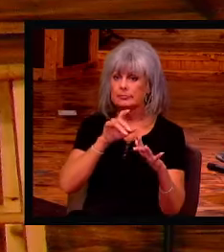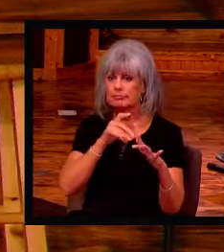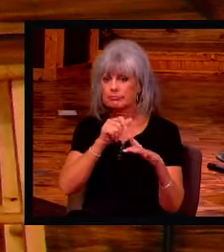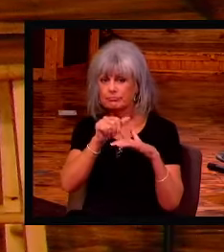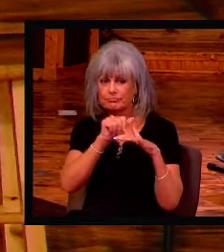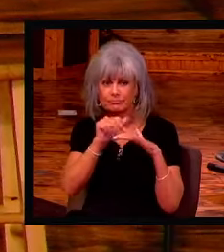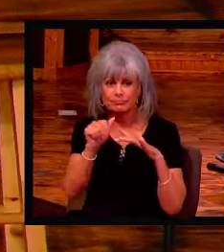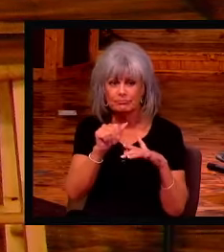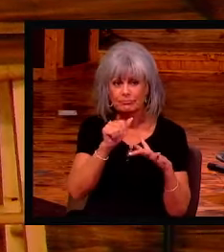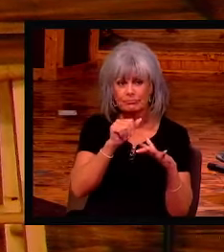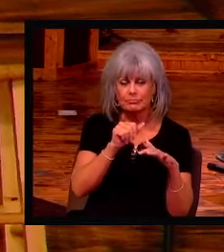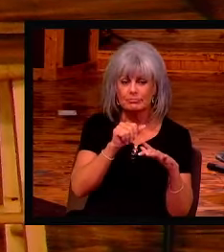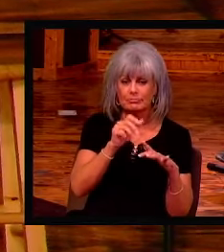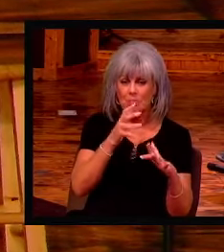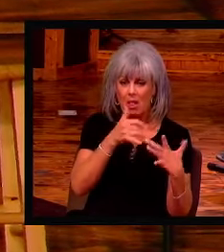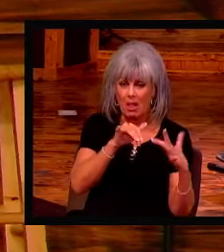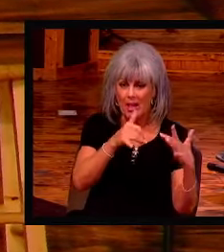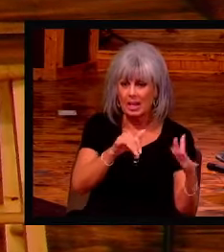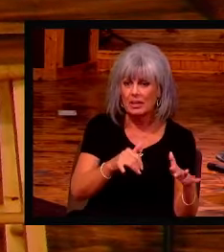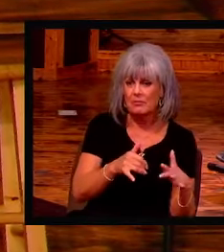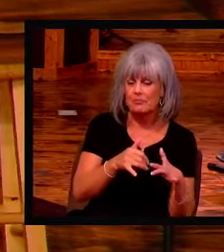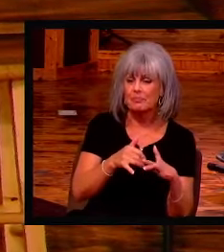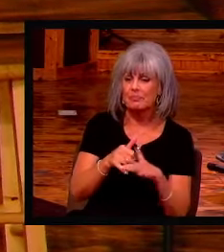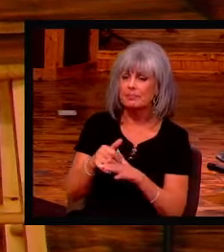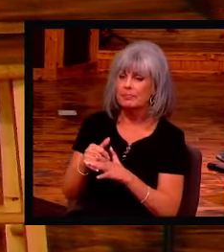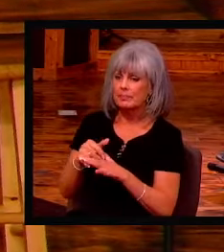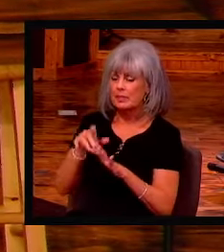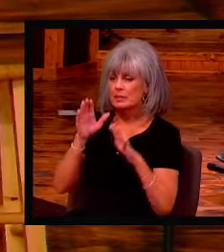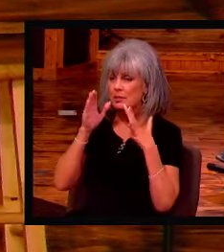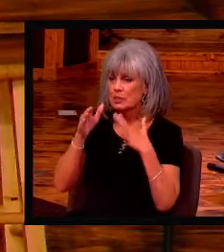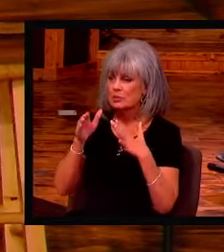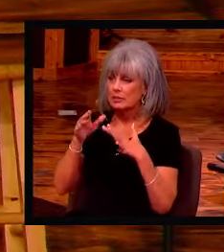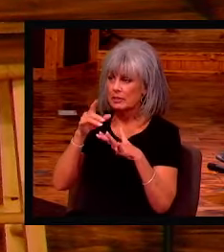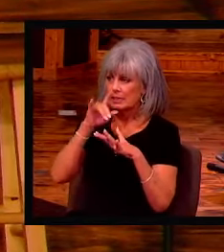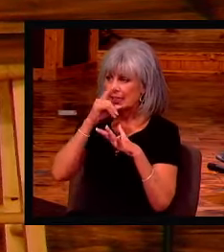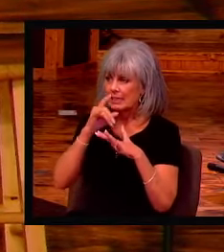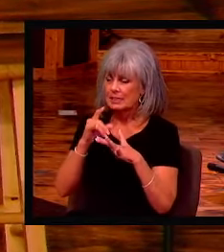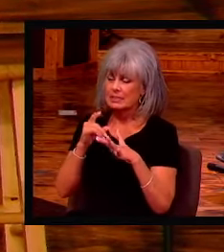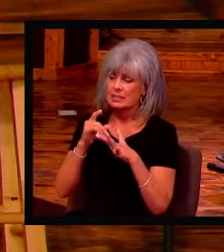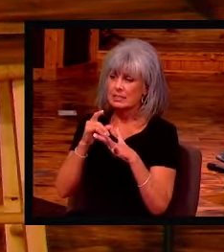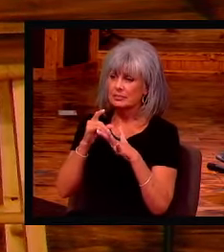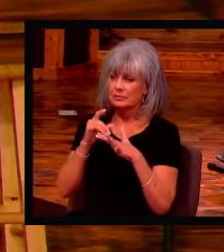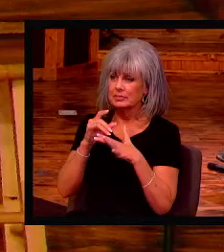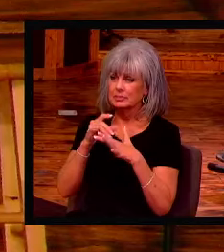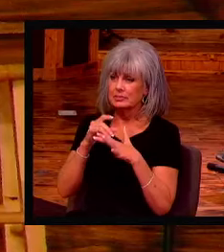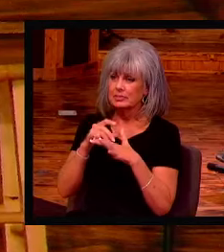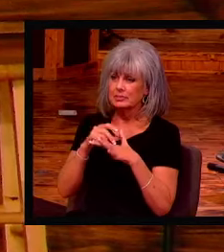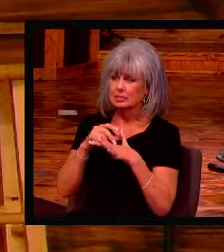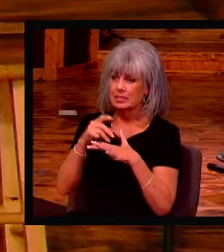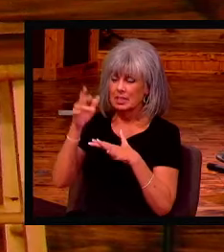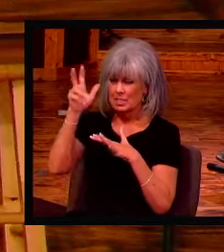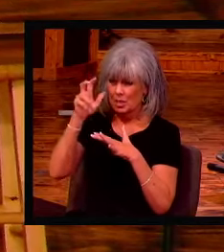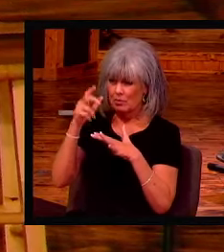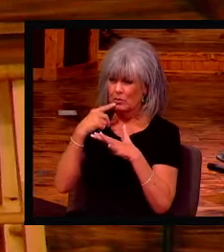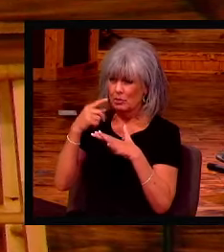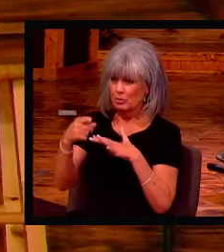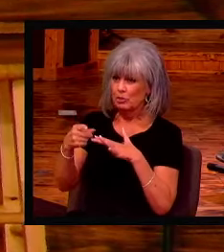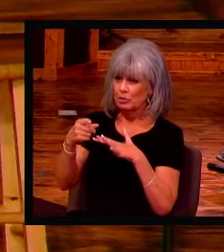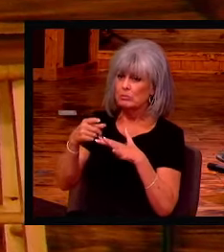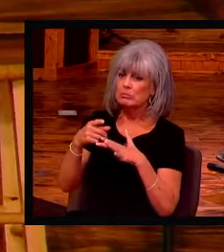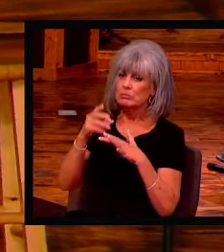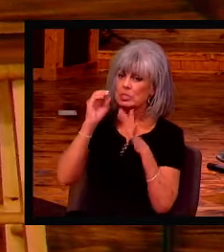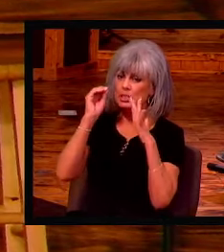please, I think God gave you anointing for the kiddos. That's why the devil tried to get you to teach them lies. Would you pray for our children,